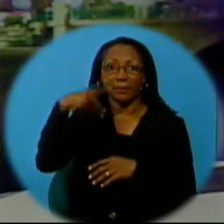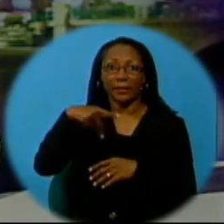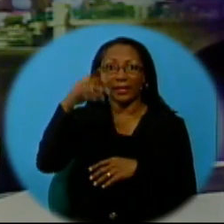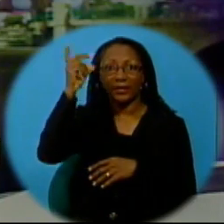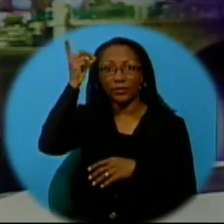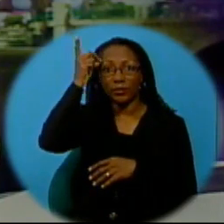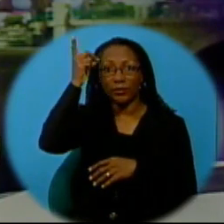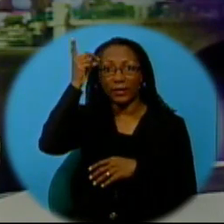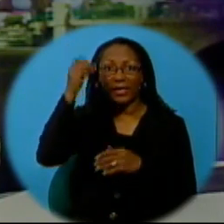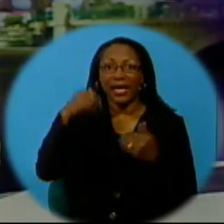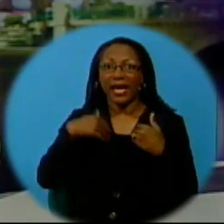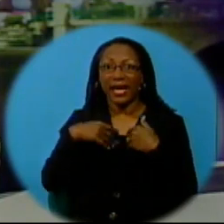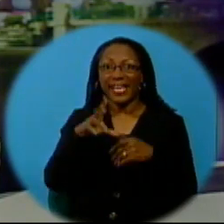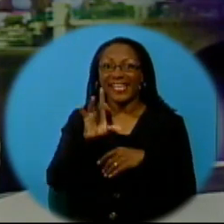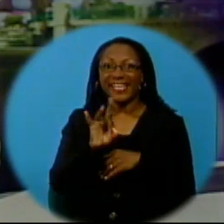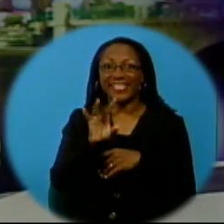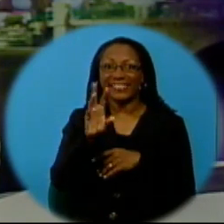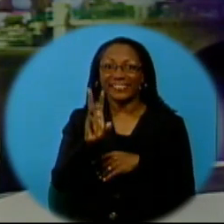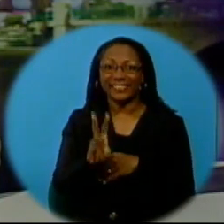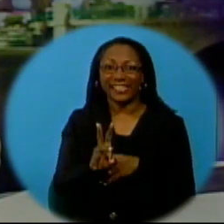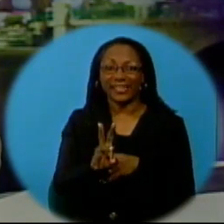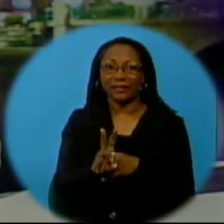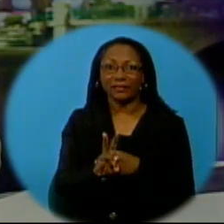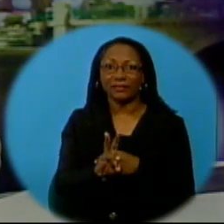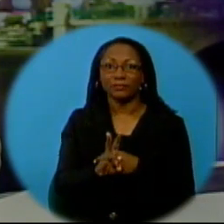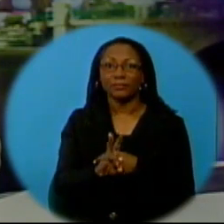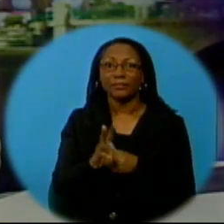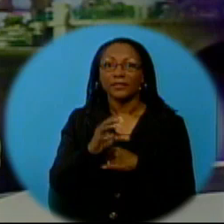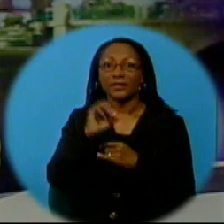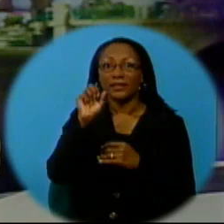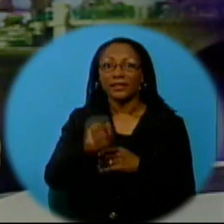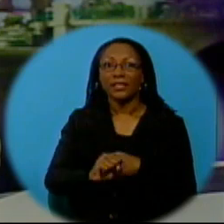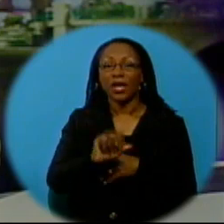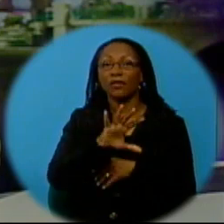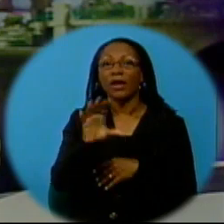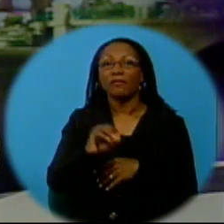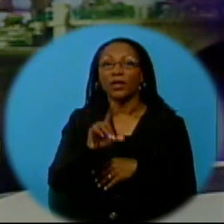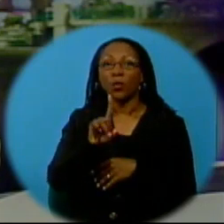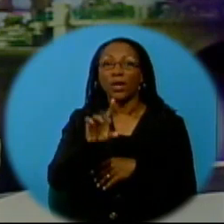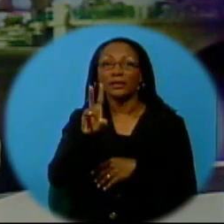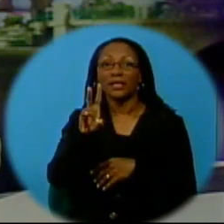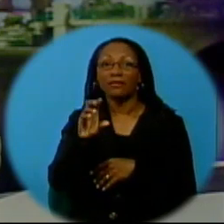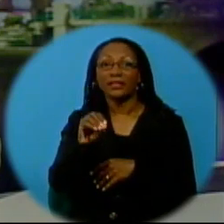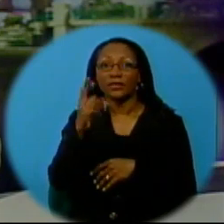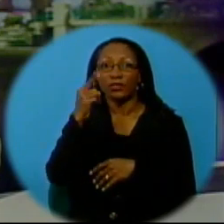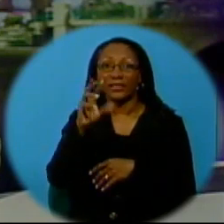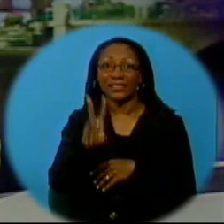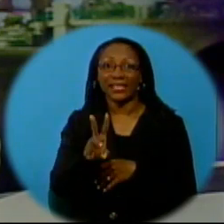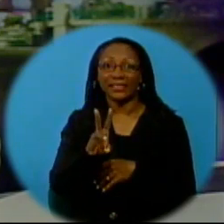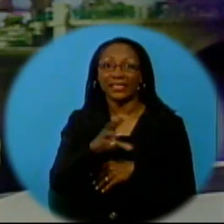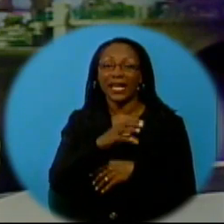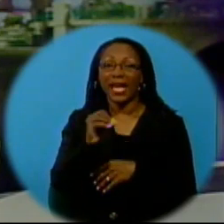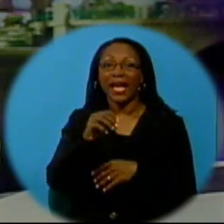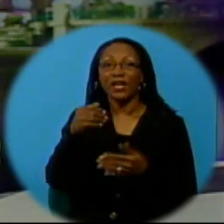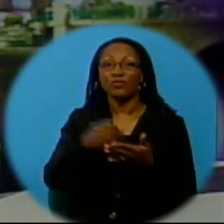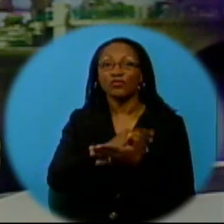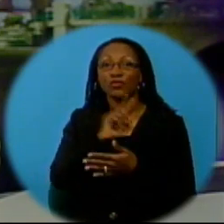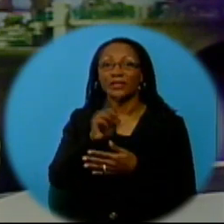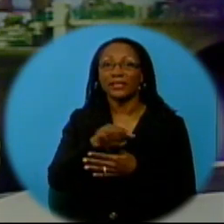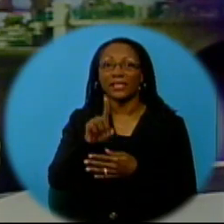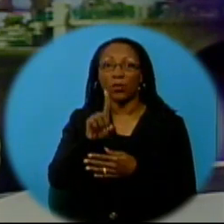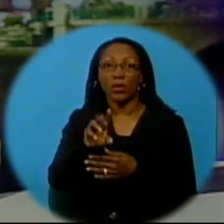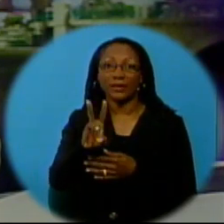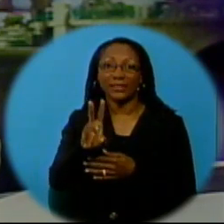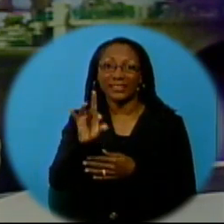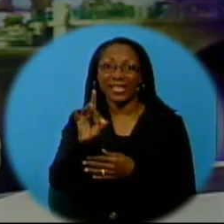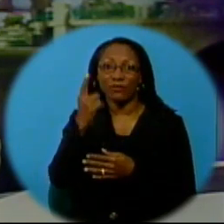86 laid the foundation for Steyn's heroics. South Africa made 170 for 6 and held New Zealand to 168 for